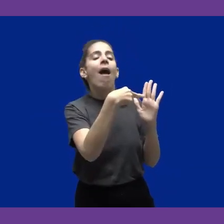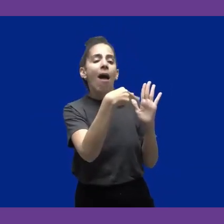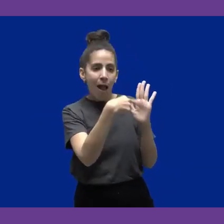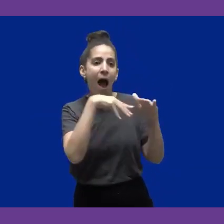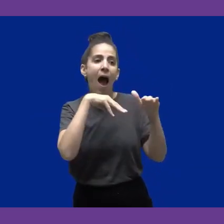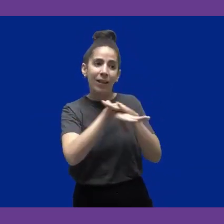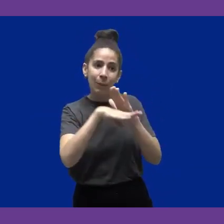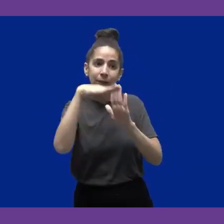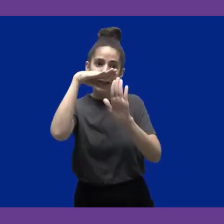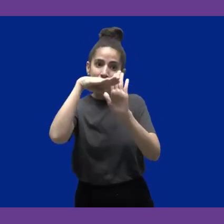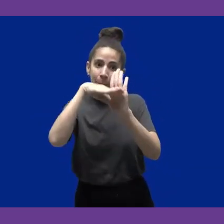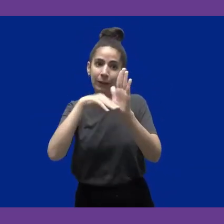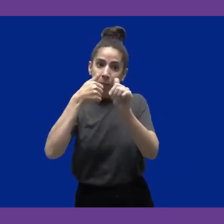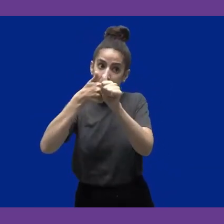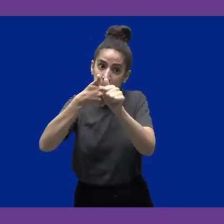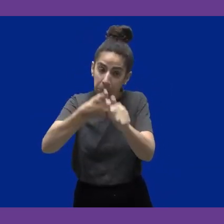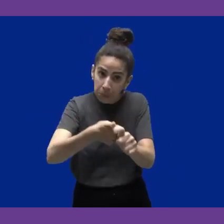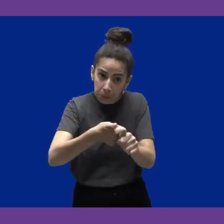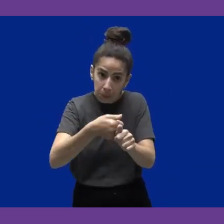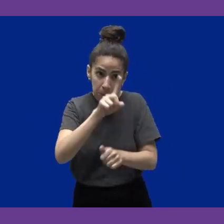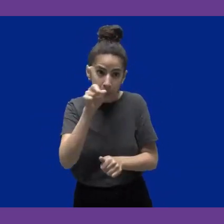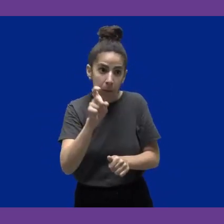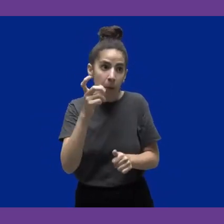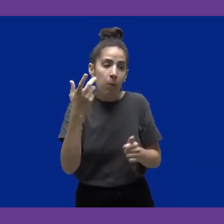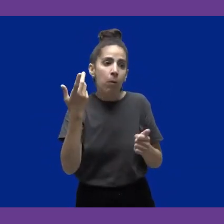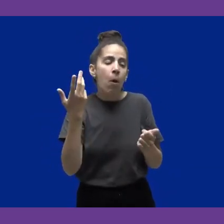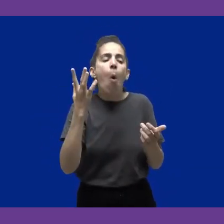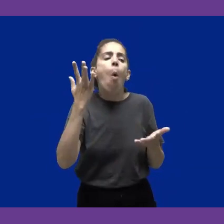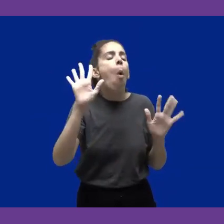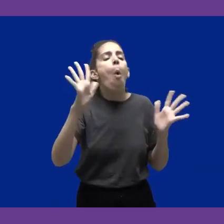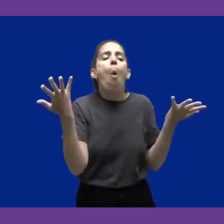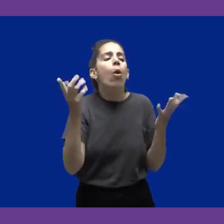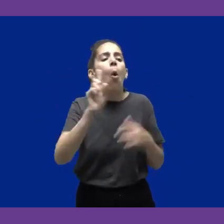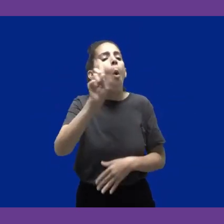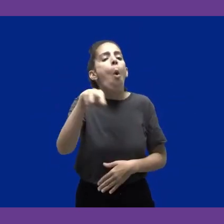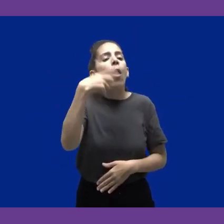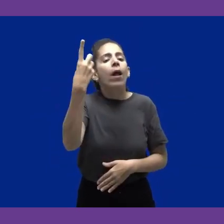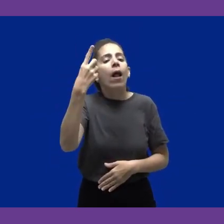but it is really the final interface with the consumers and persons with disabilities